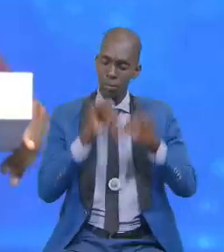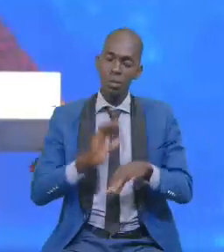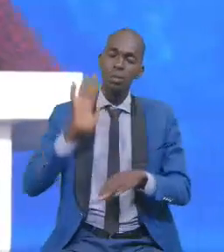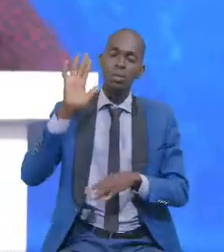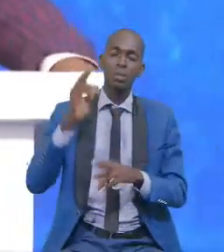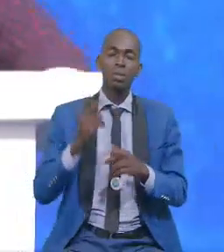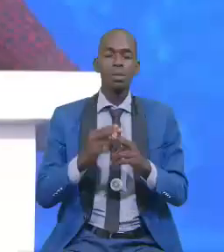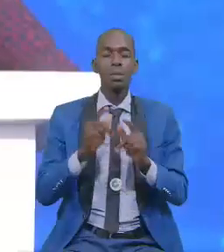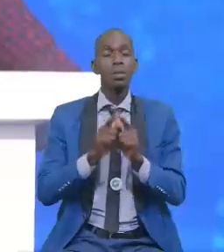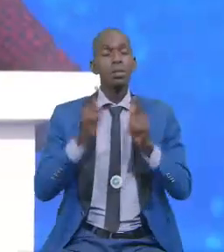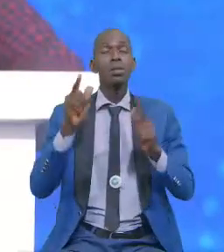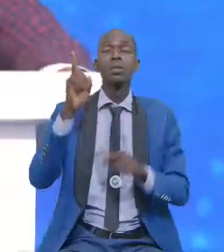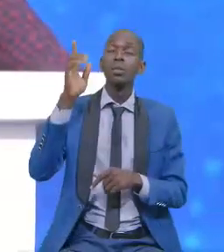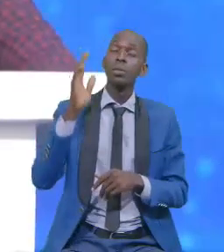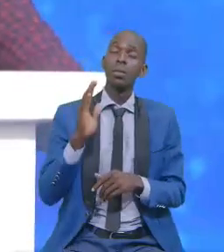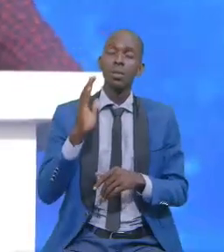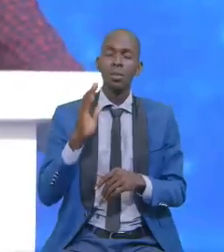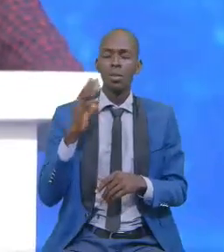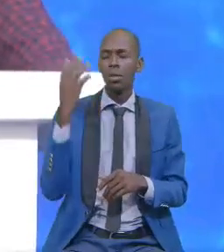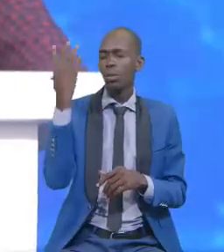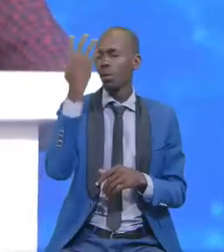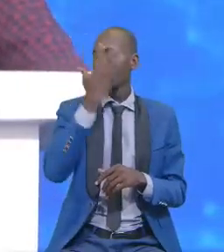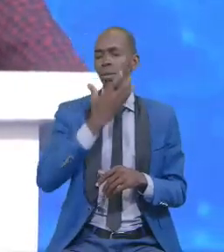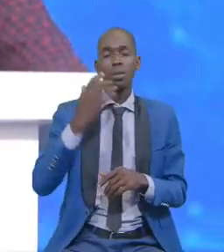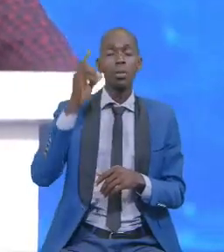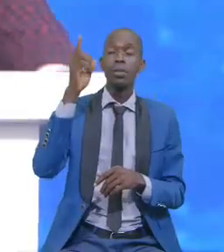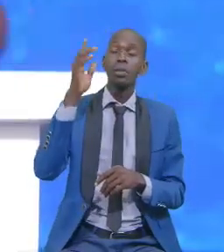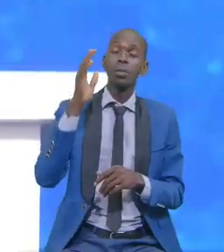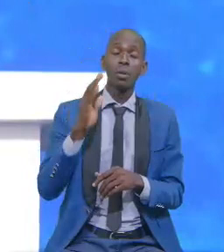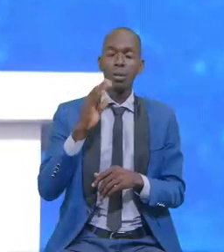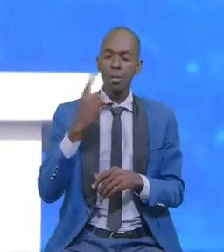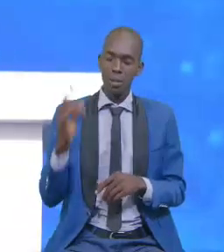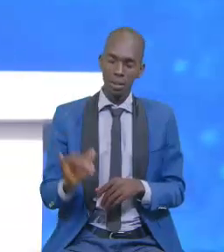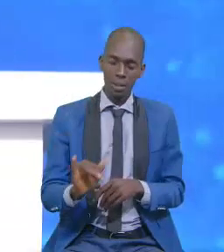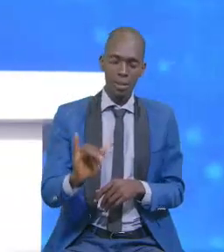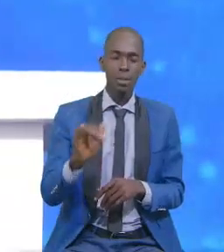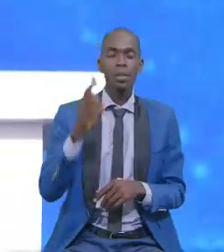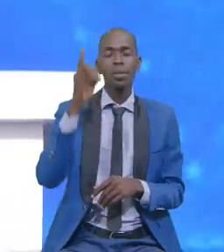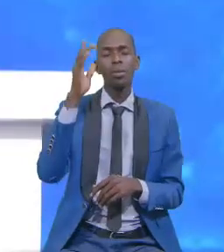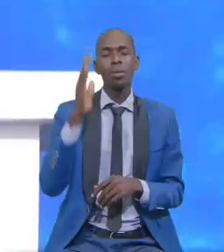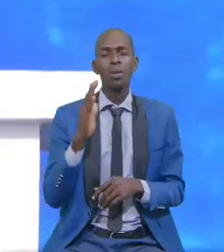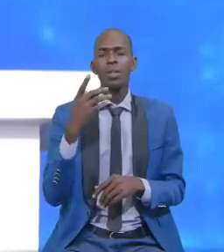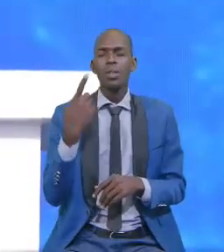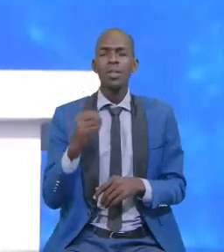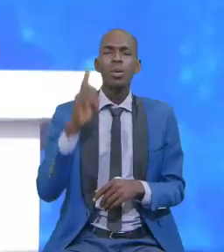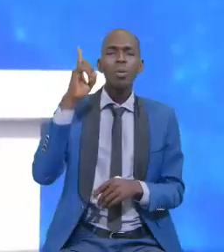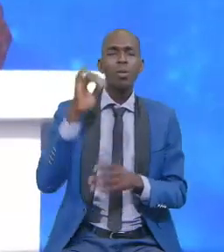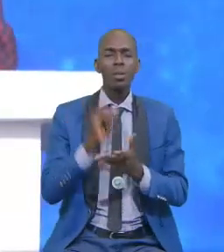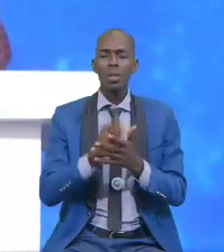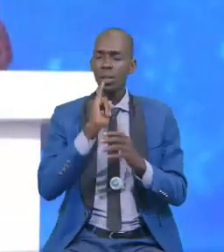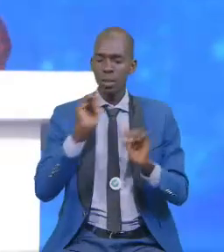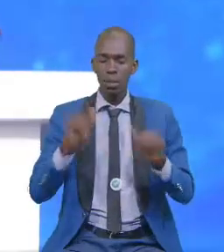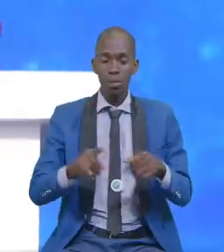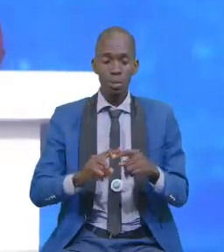Great God, glorious God, eternal God, the one that is able to do